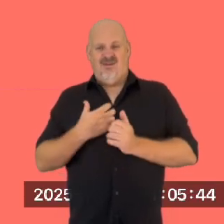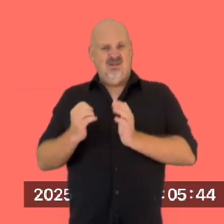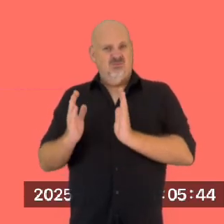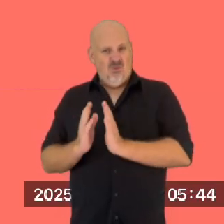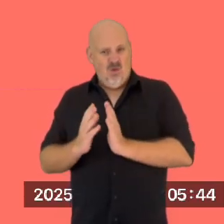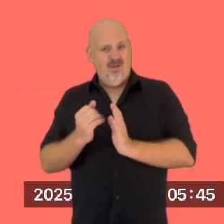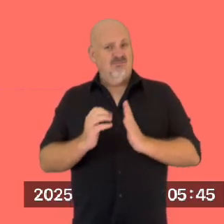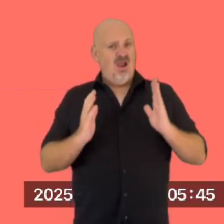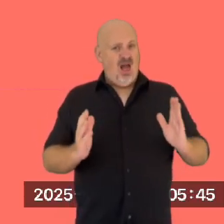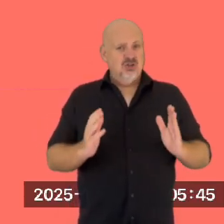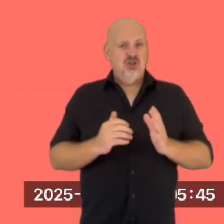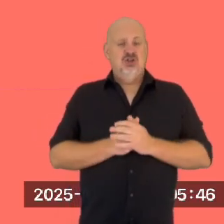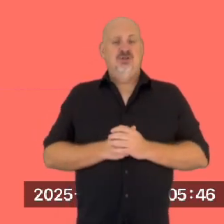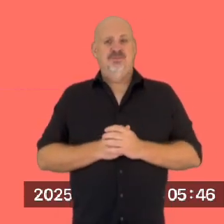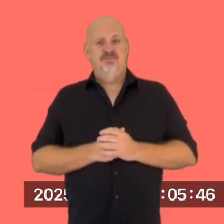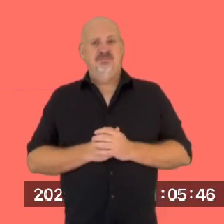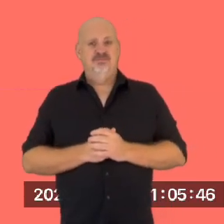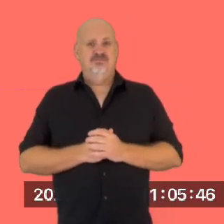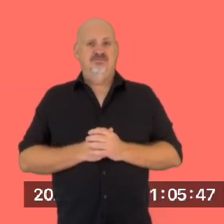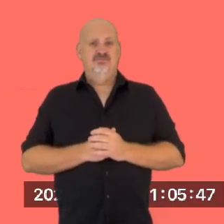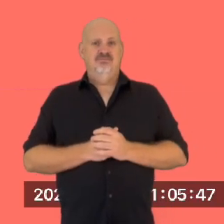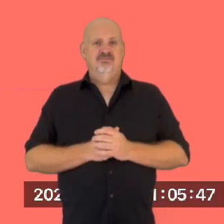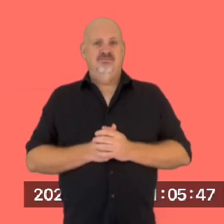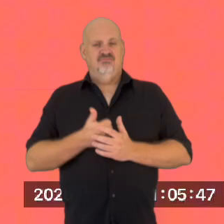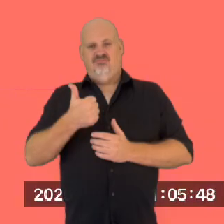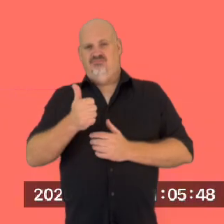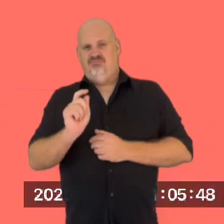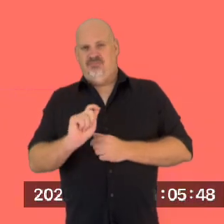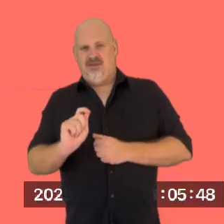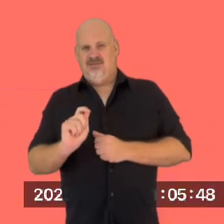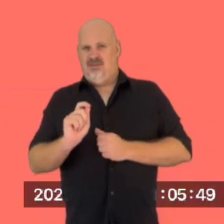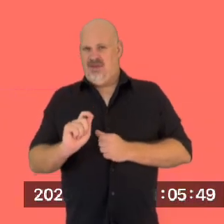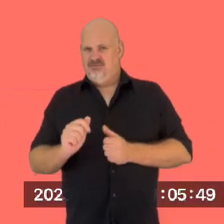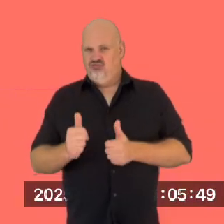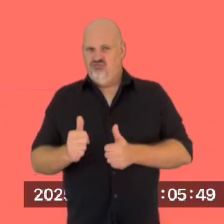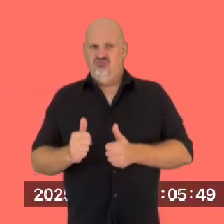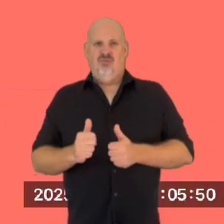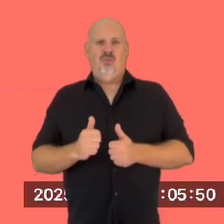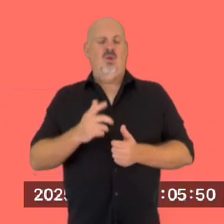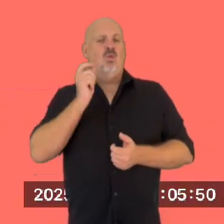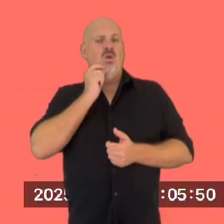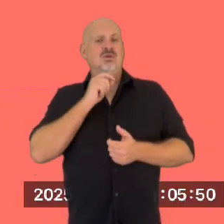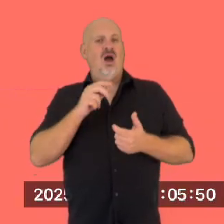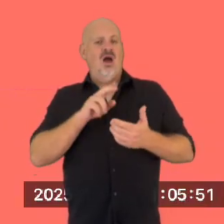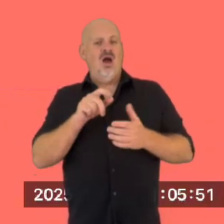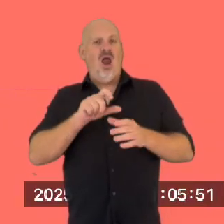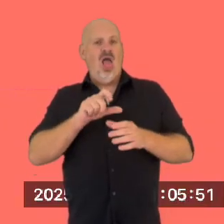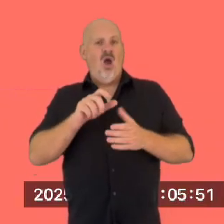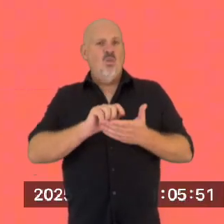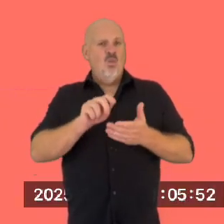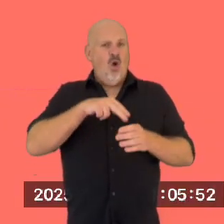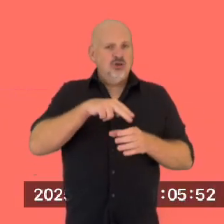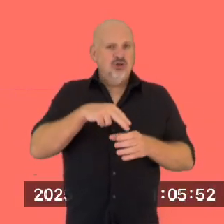Some watercolor paper. I've got a smaller piece here and a larger piece here. Great pencil, pen also,